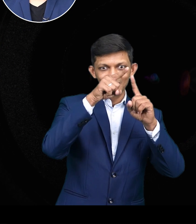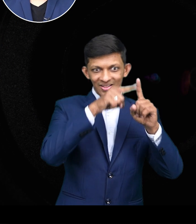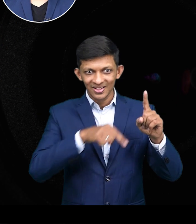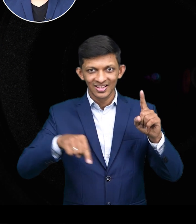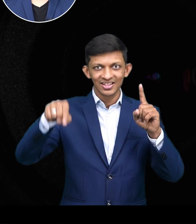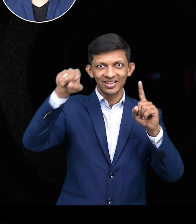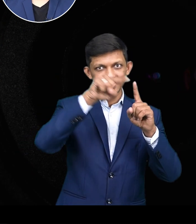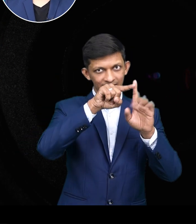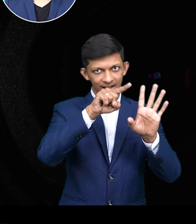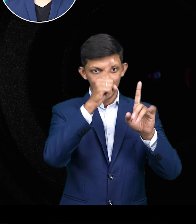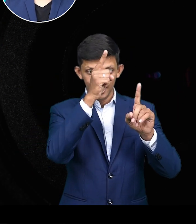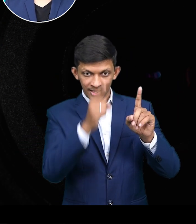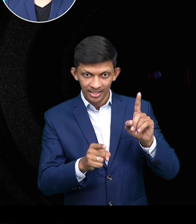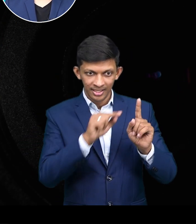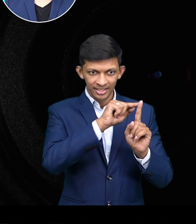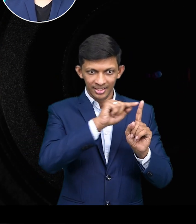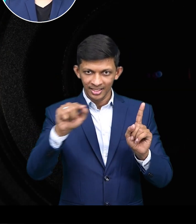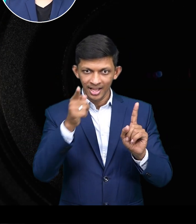Newton's disk.